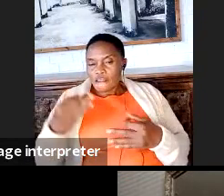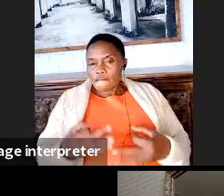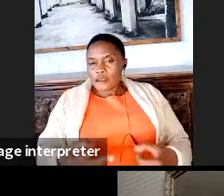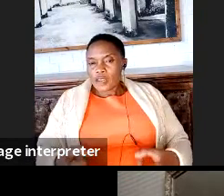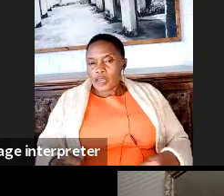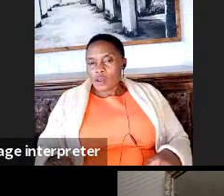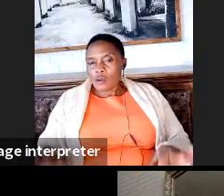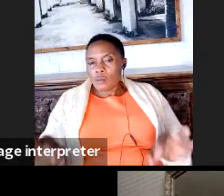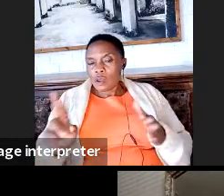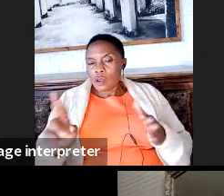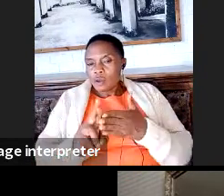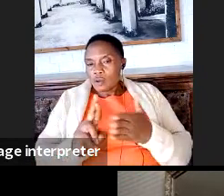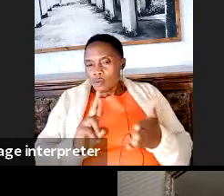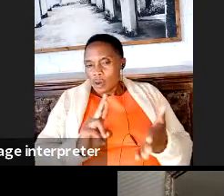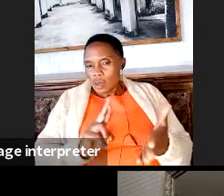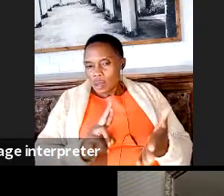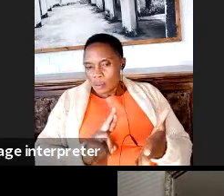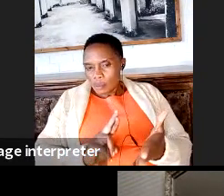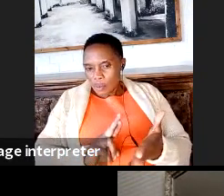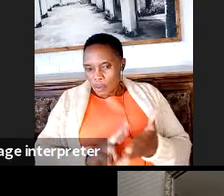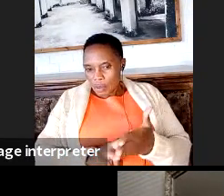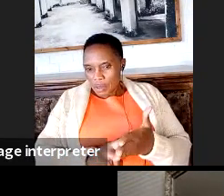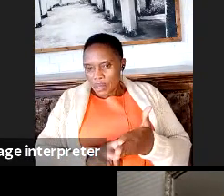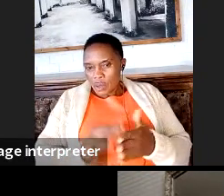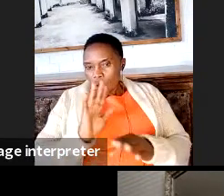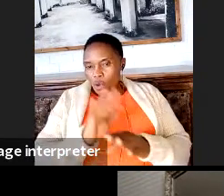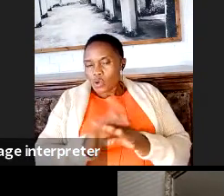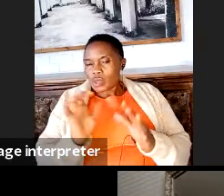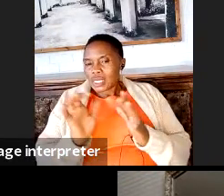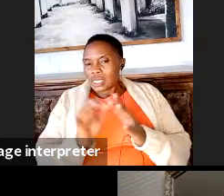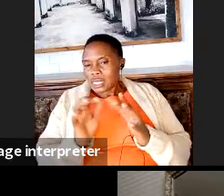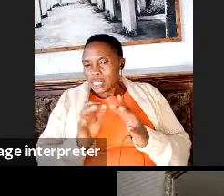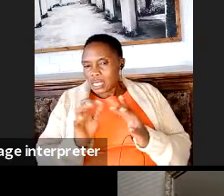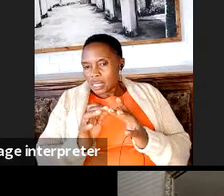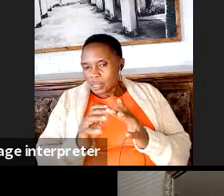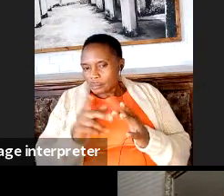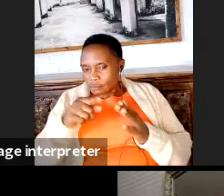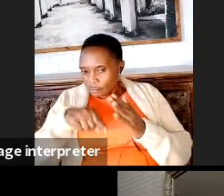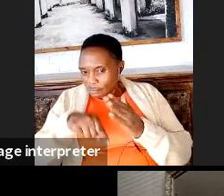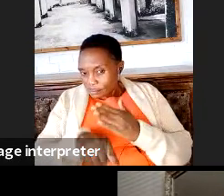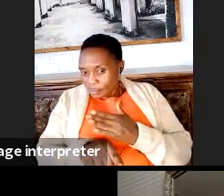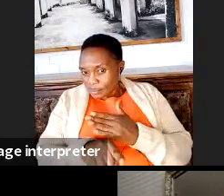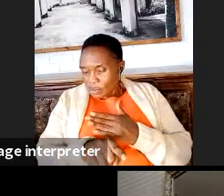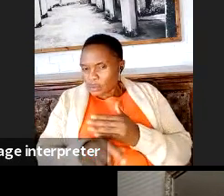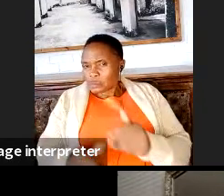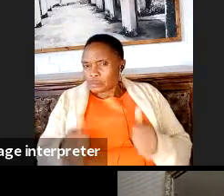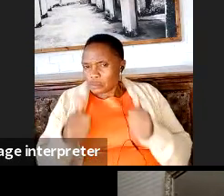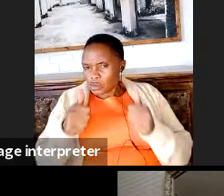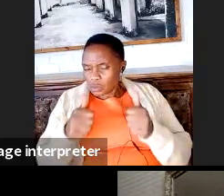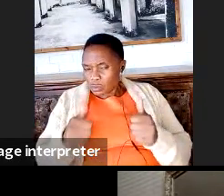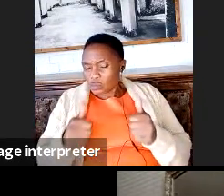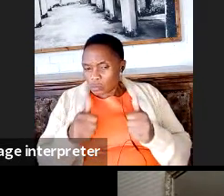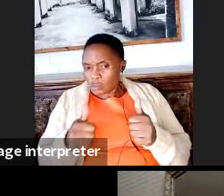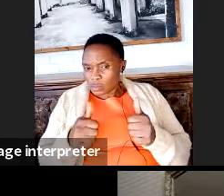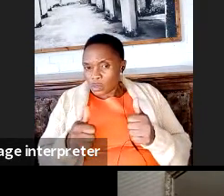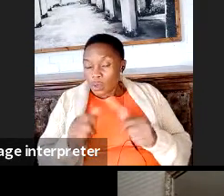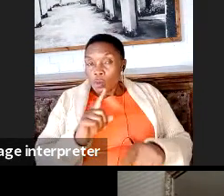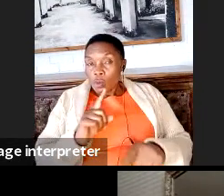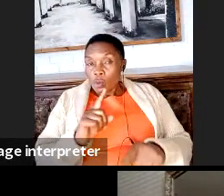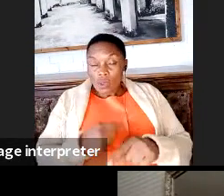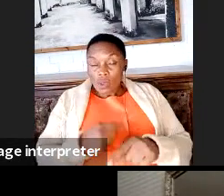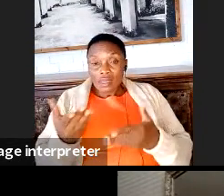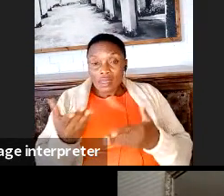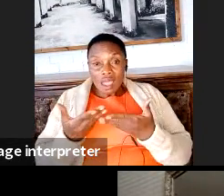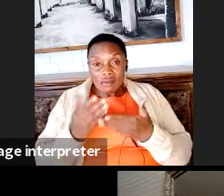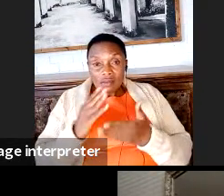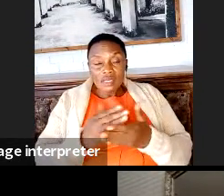internet penetration, internet freedom in the Gambia was favorable. It was all over the place. Like when they have some of those good rankings,